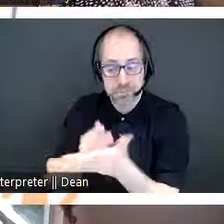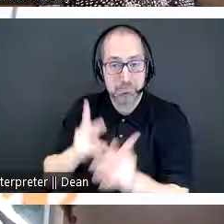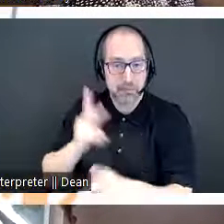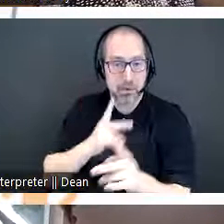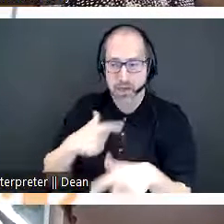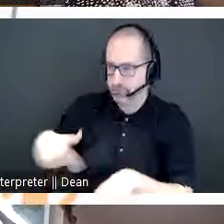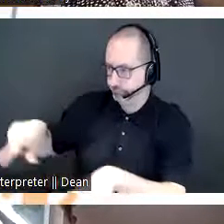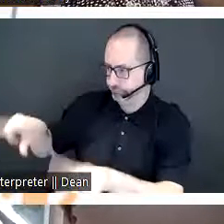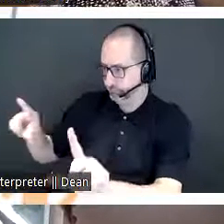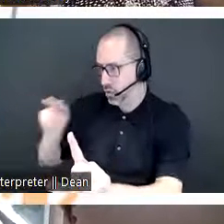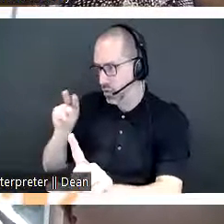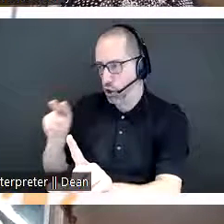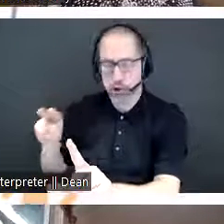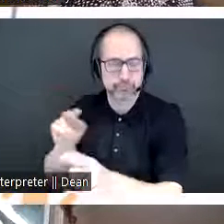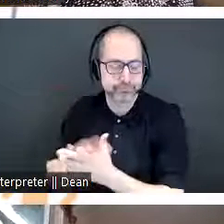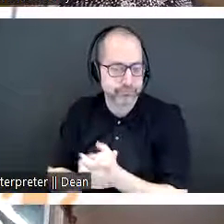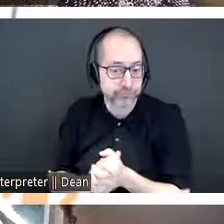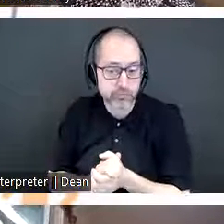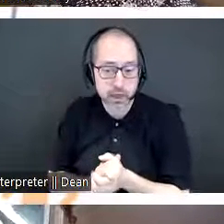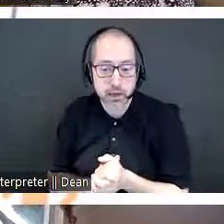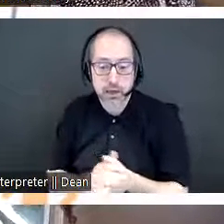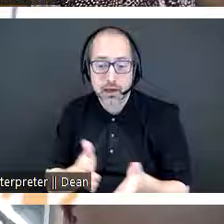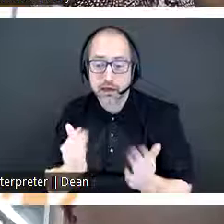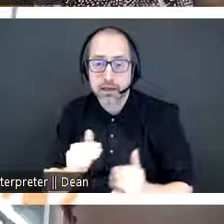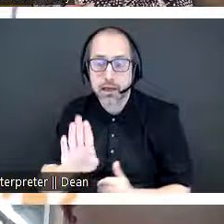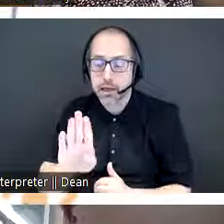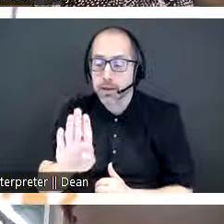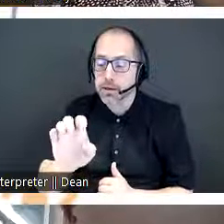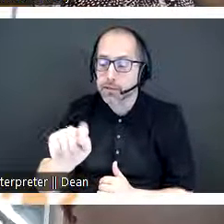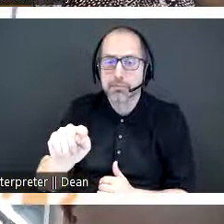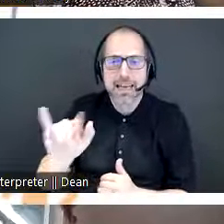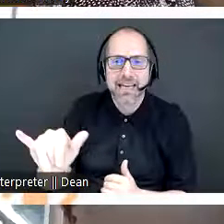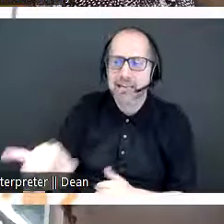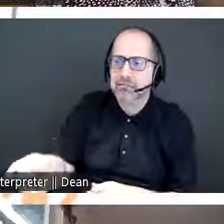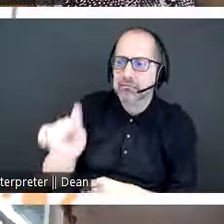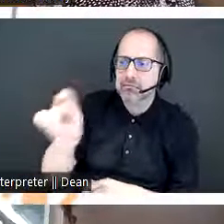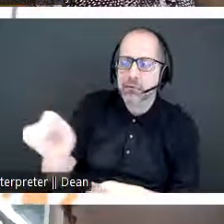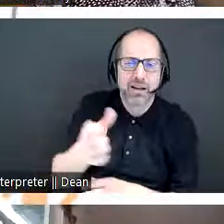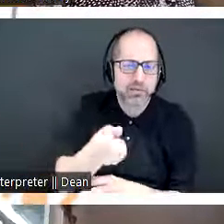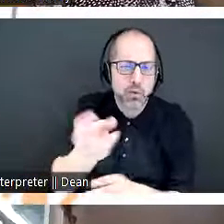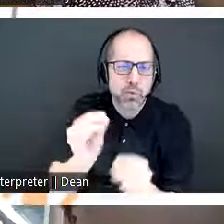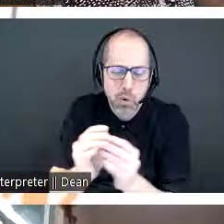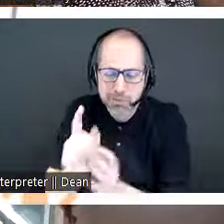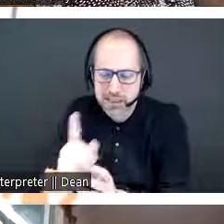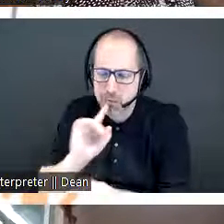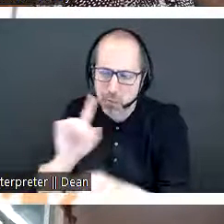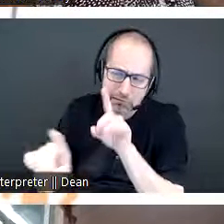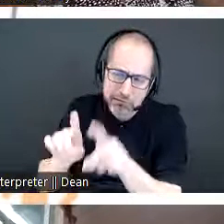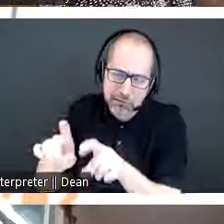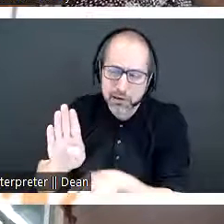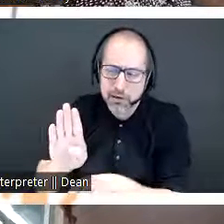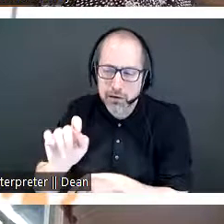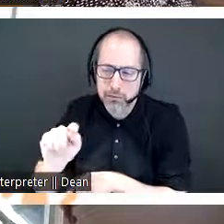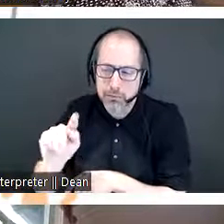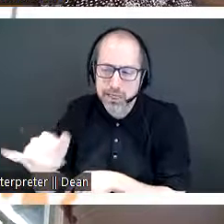check it out. And Betty, I wanted to just go back to you briefly. We have a few more minutes, because I know recently you were also involved